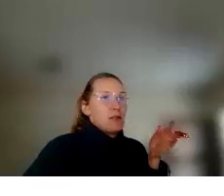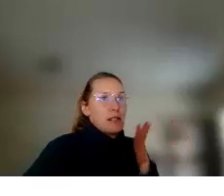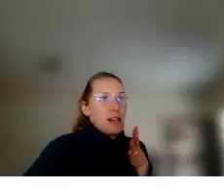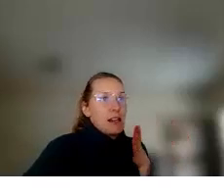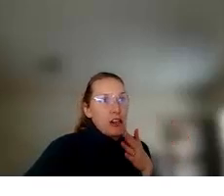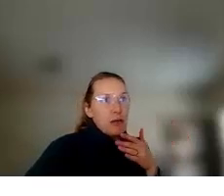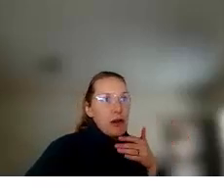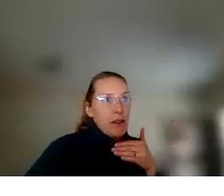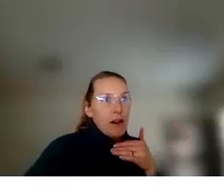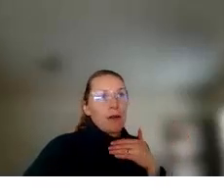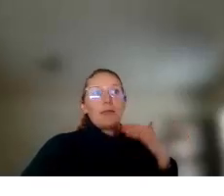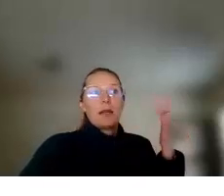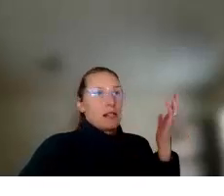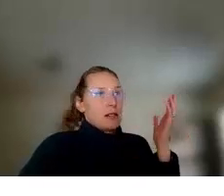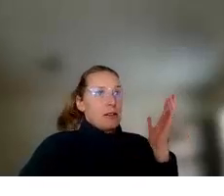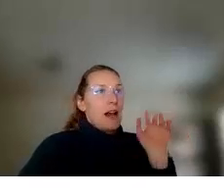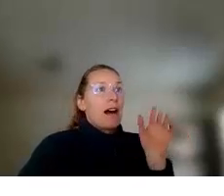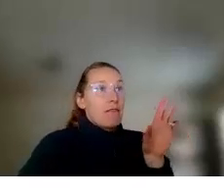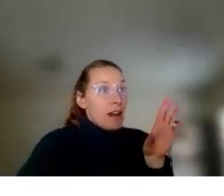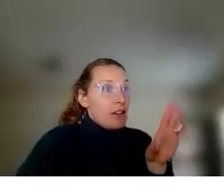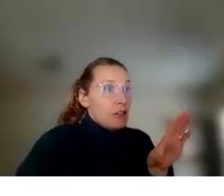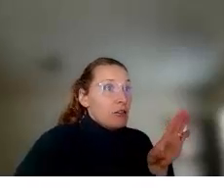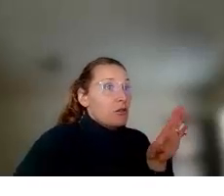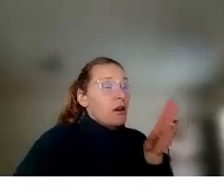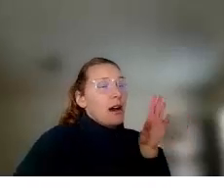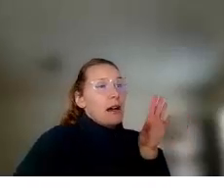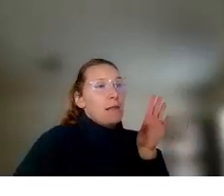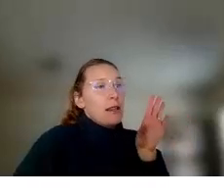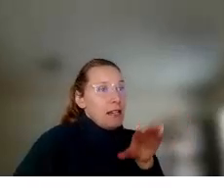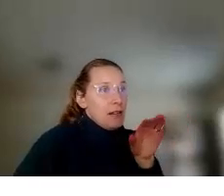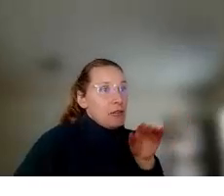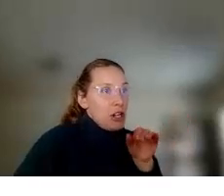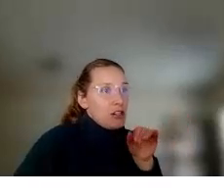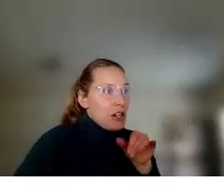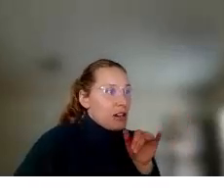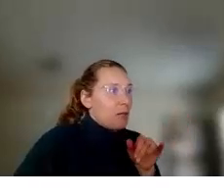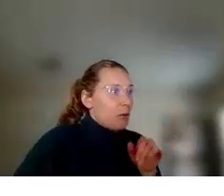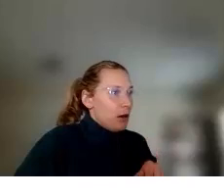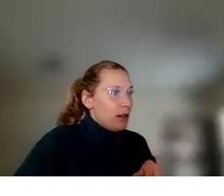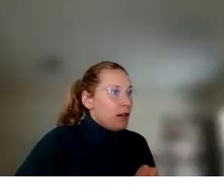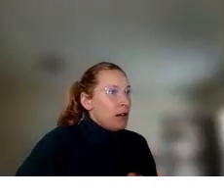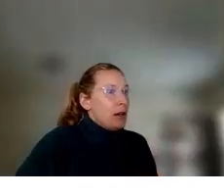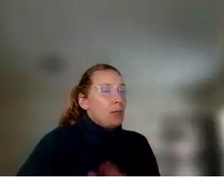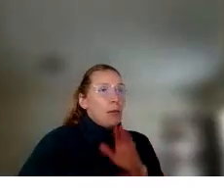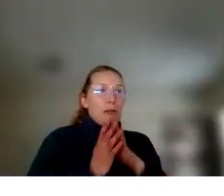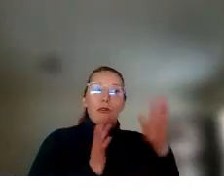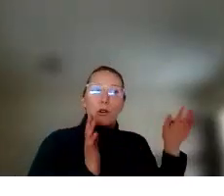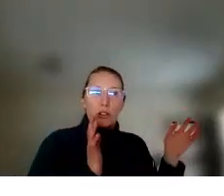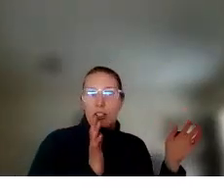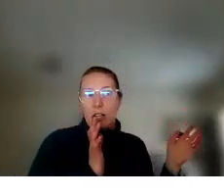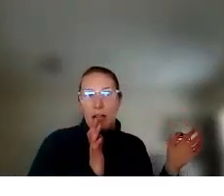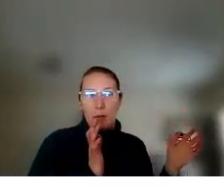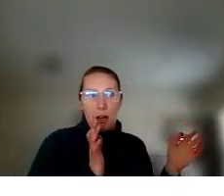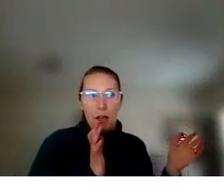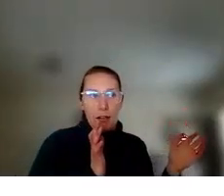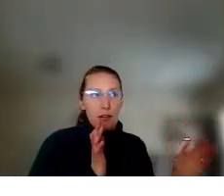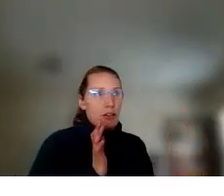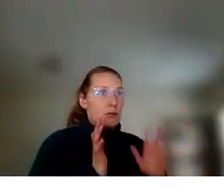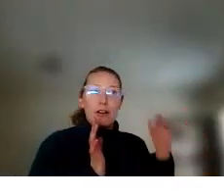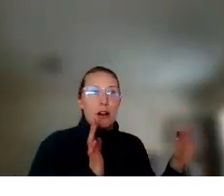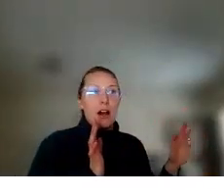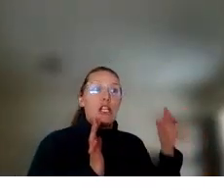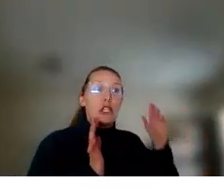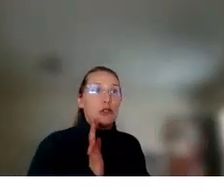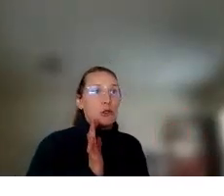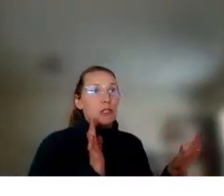the CwCHN waiver because it'll have that new name change at that point. But before July